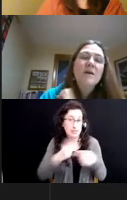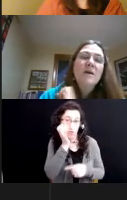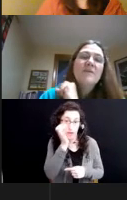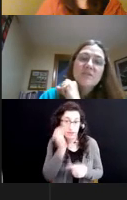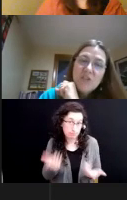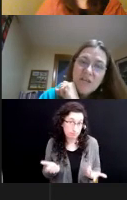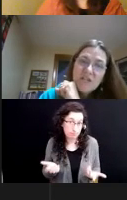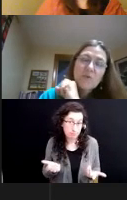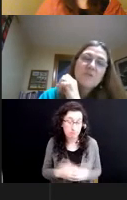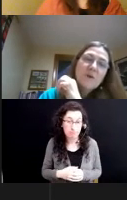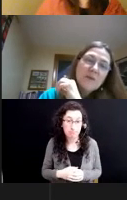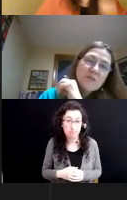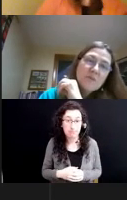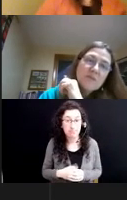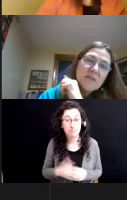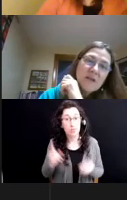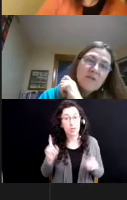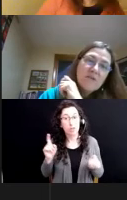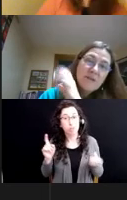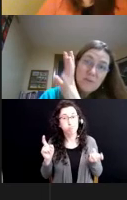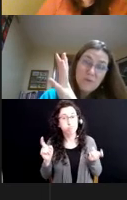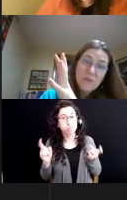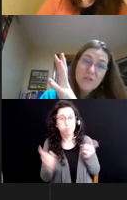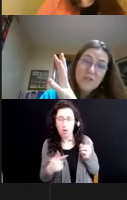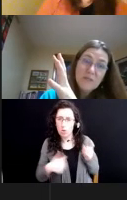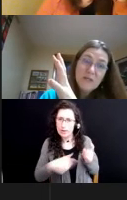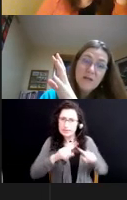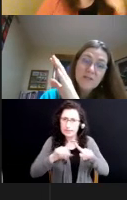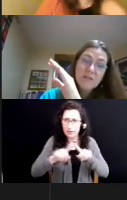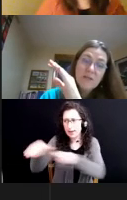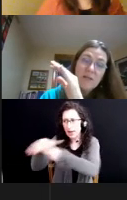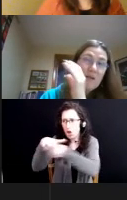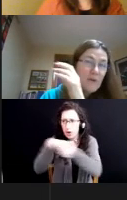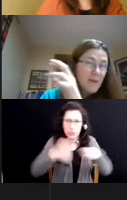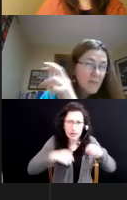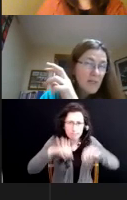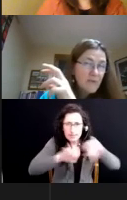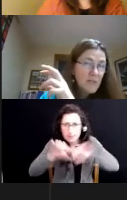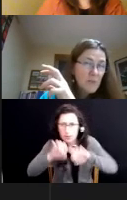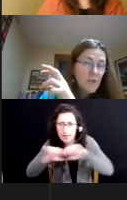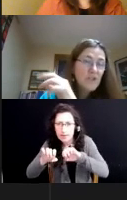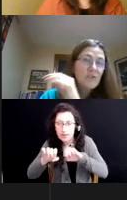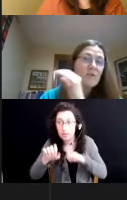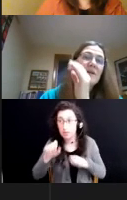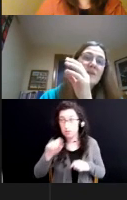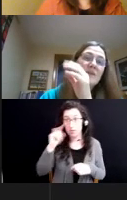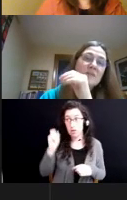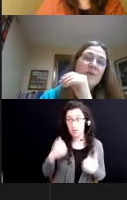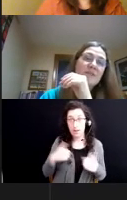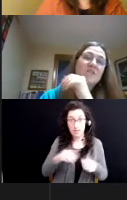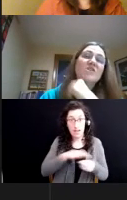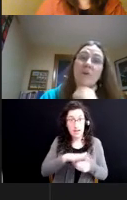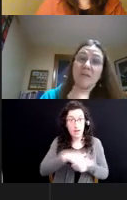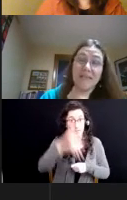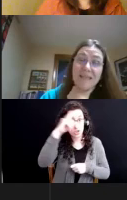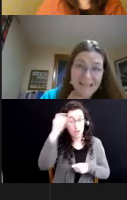This is changing. We're experimenting with some of these other things from other regions because if we have enough summer moisture, these